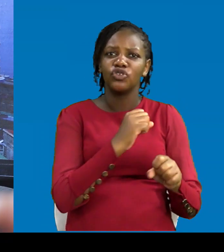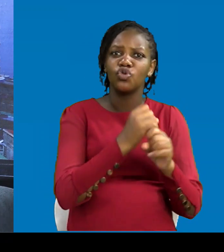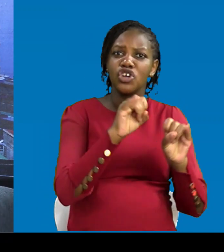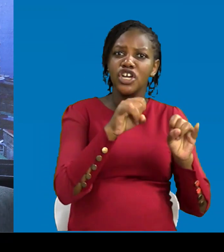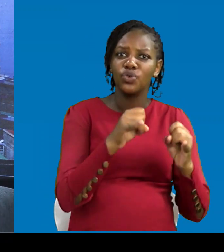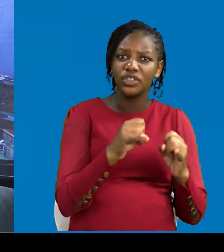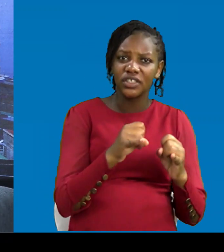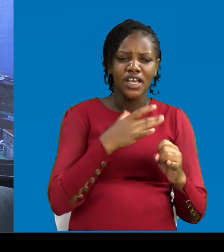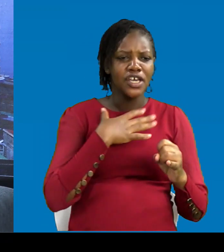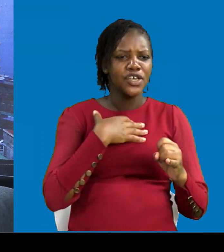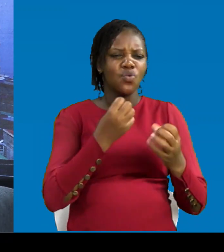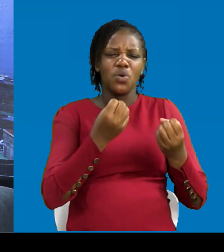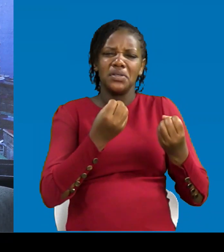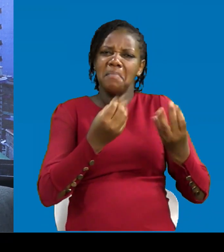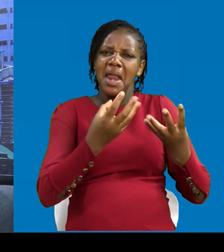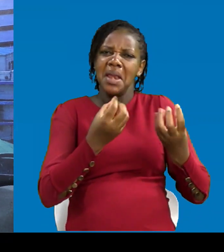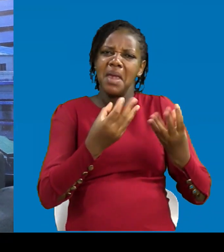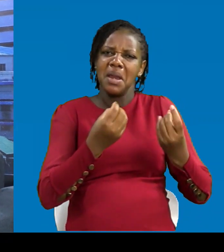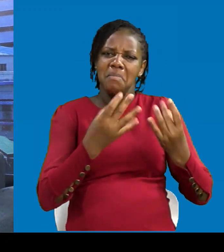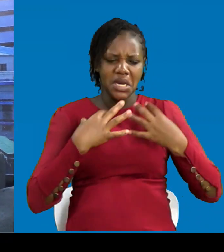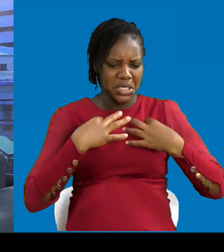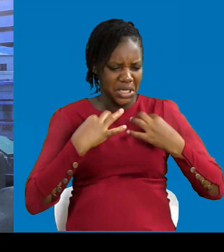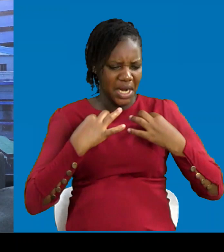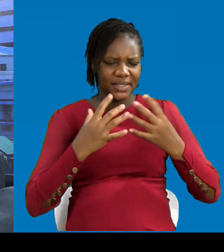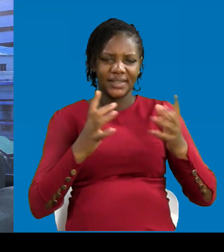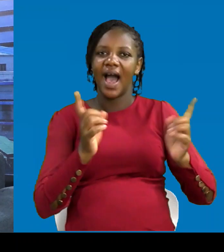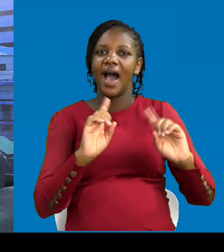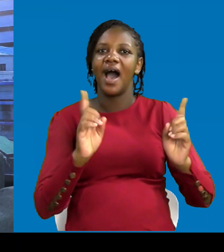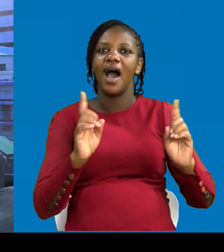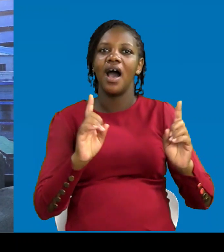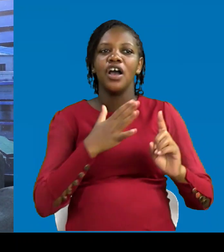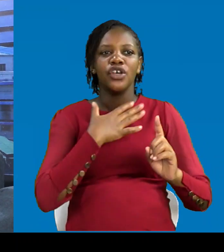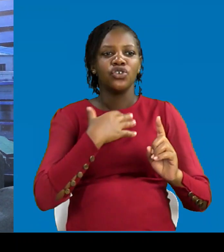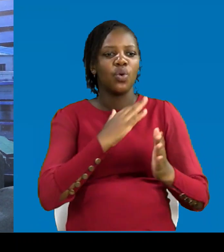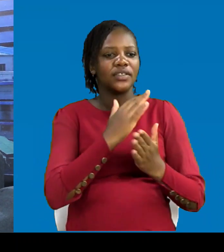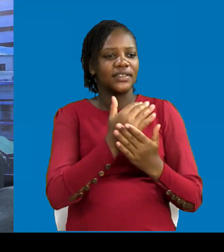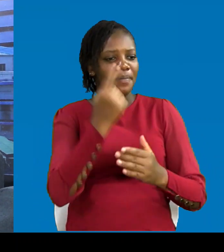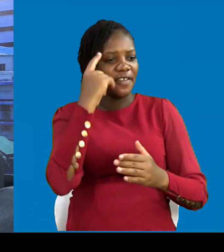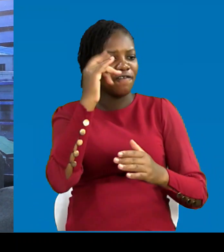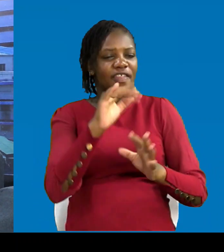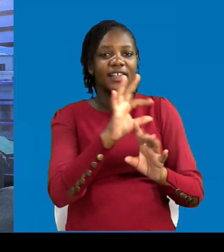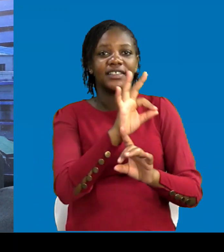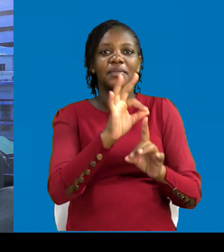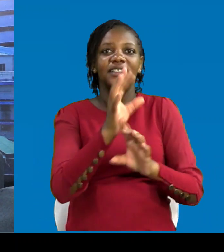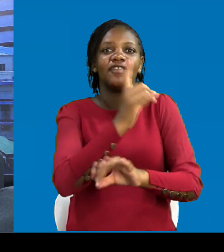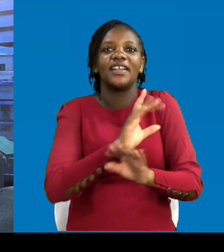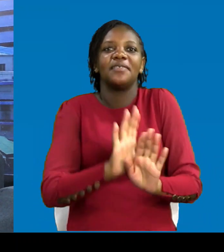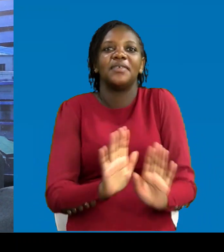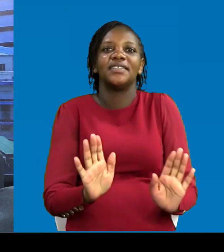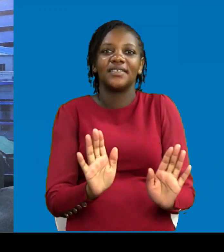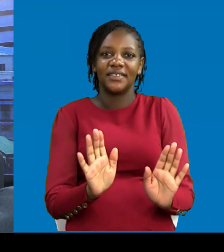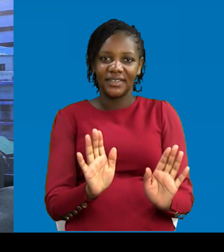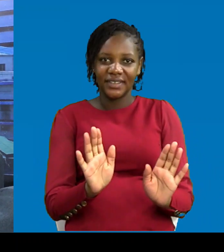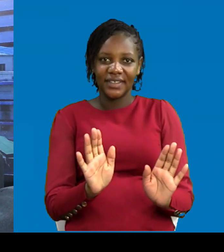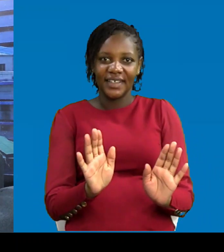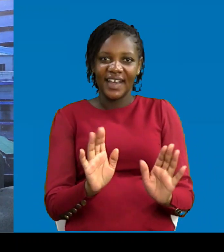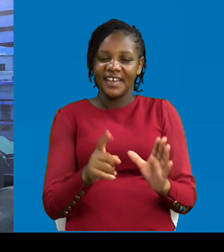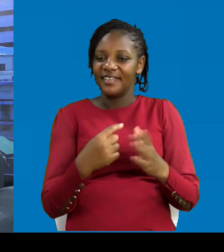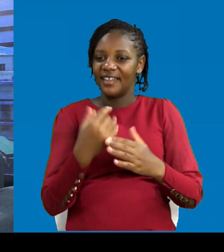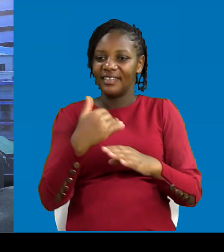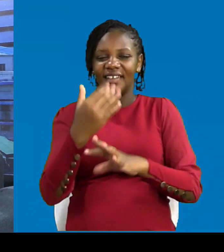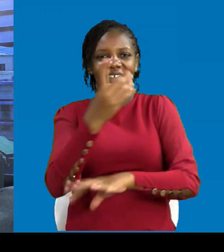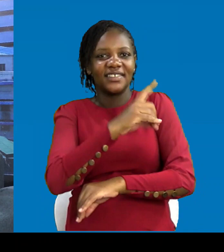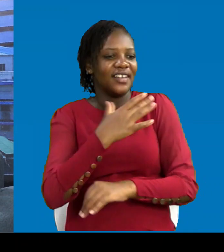keep so many outfits. So you just want what you'll wear in studio, and then the following day.